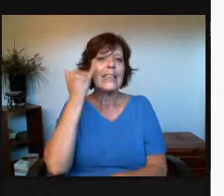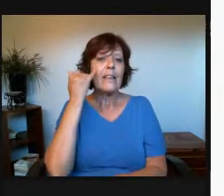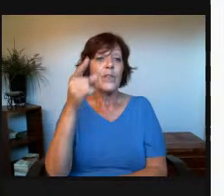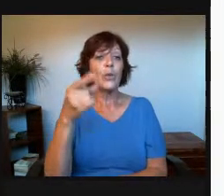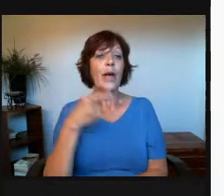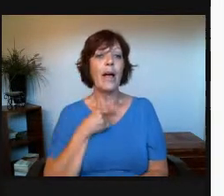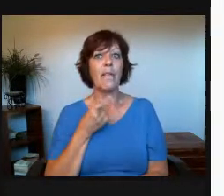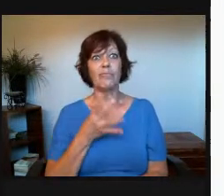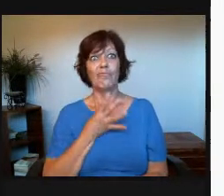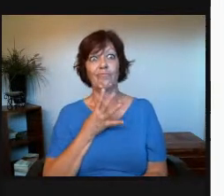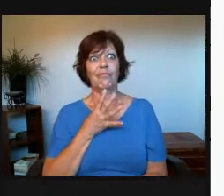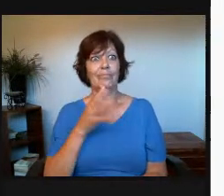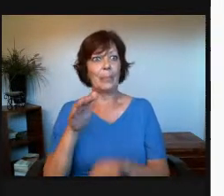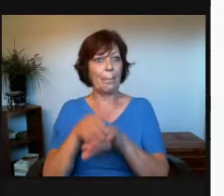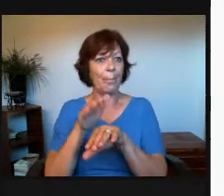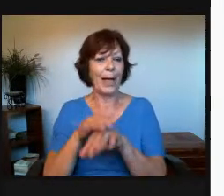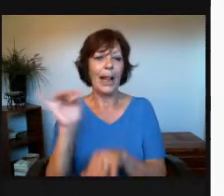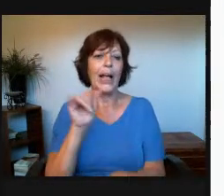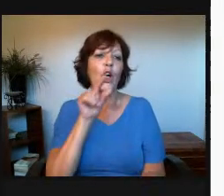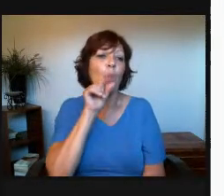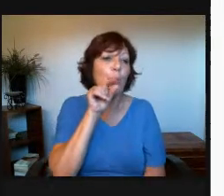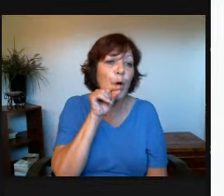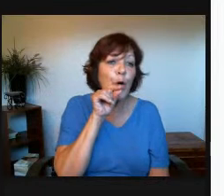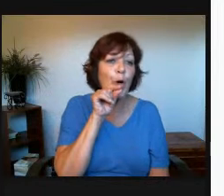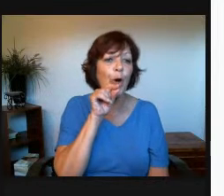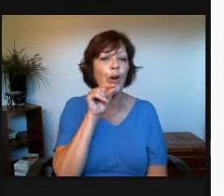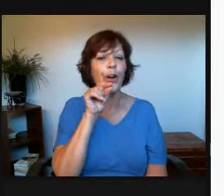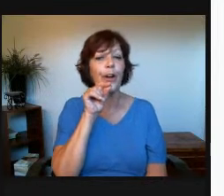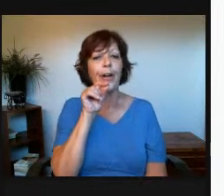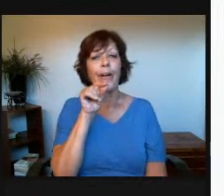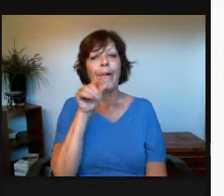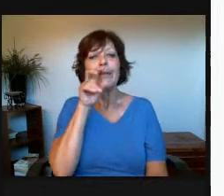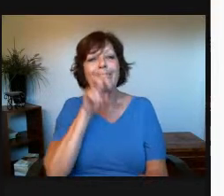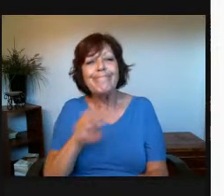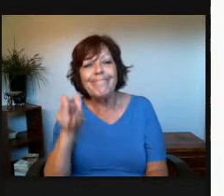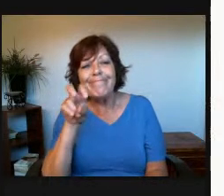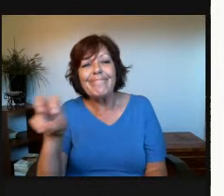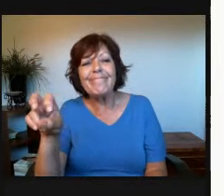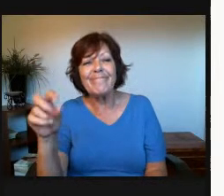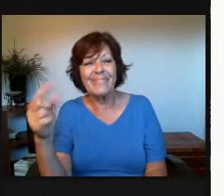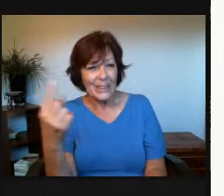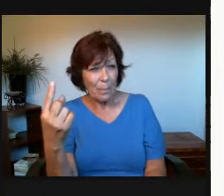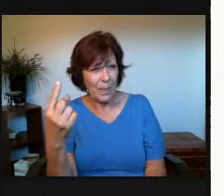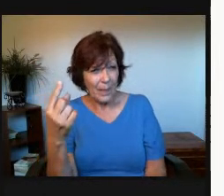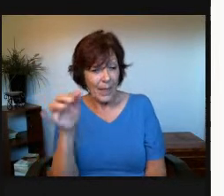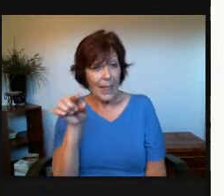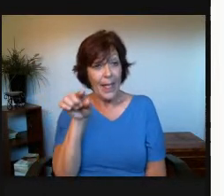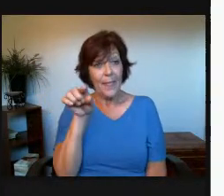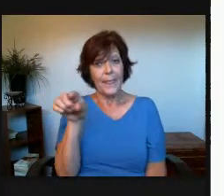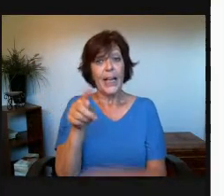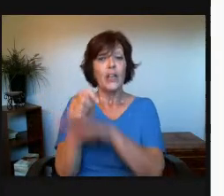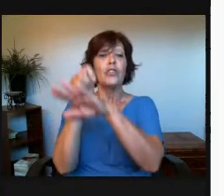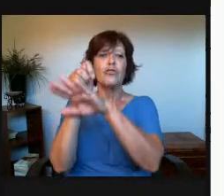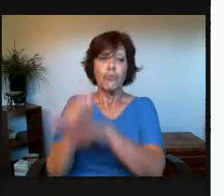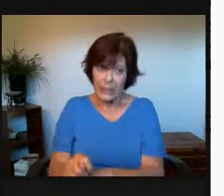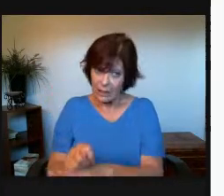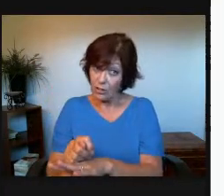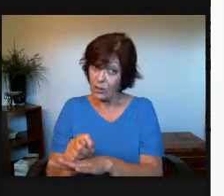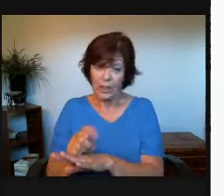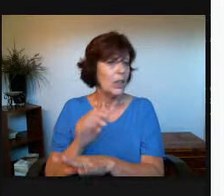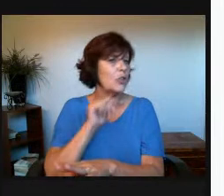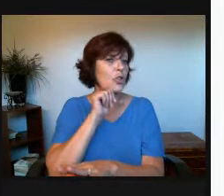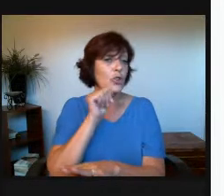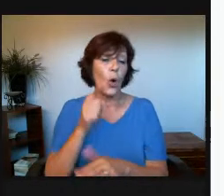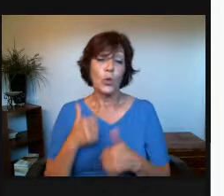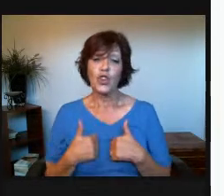exotic pet, something like a bird, something like a reptile, they traditionally do not